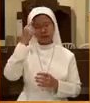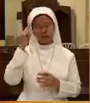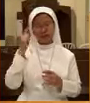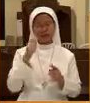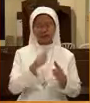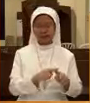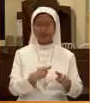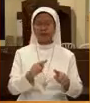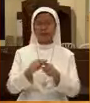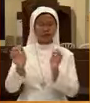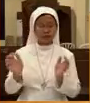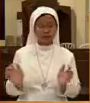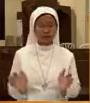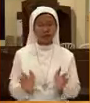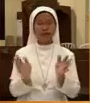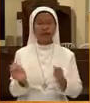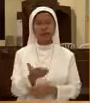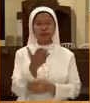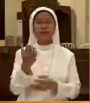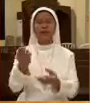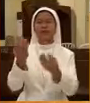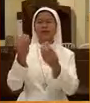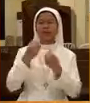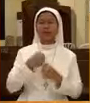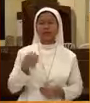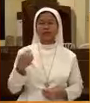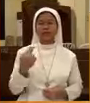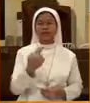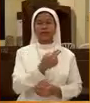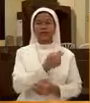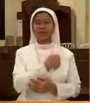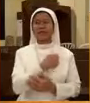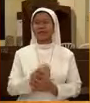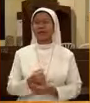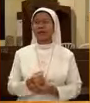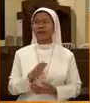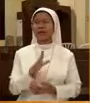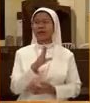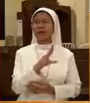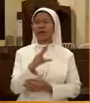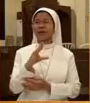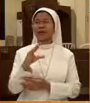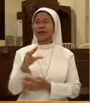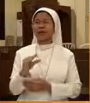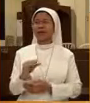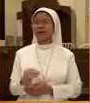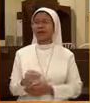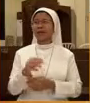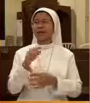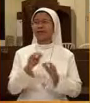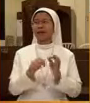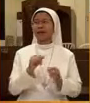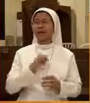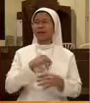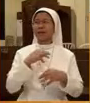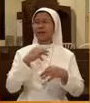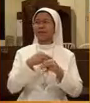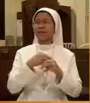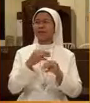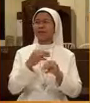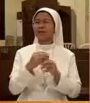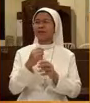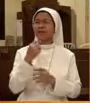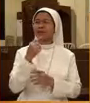challenges you gave us to us, no? And if I may just say, tama po kayo,